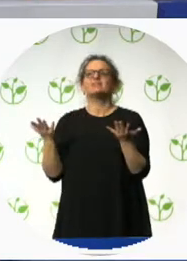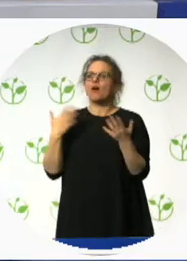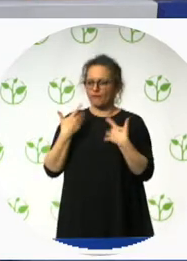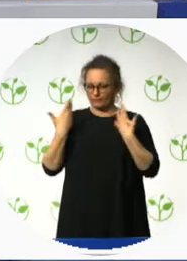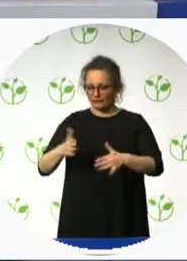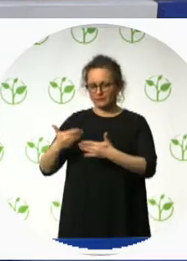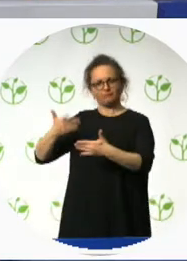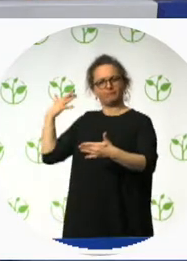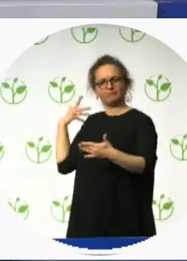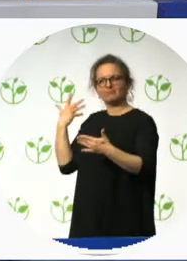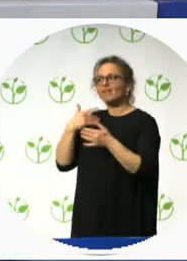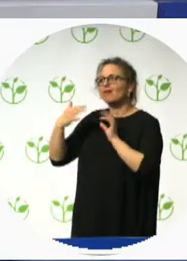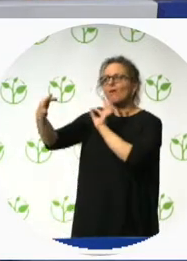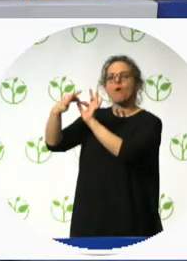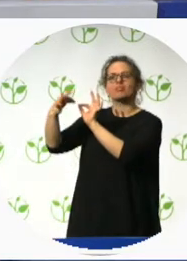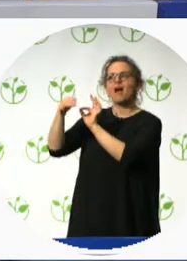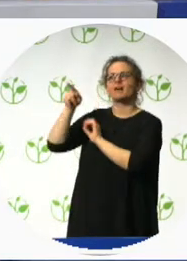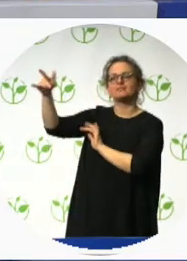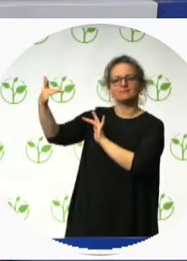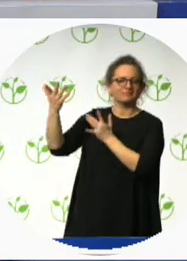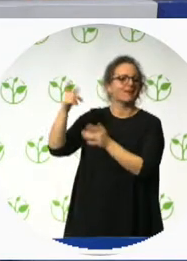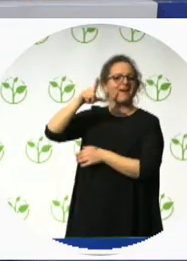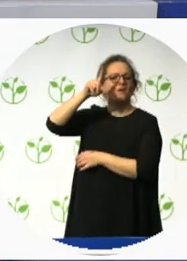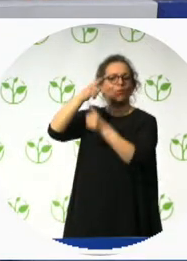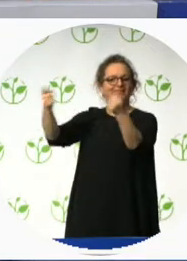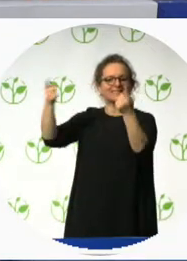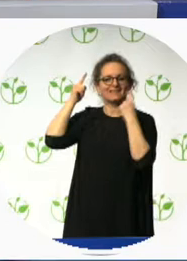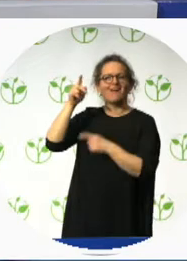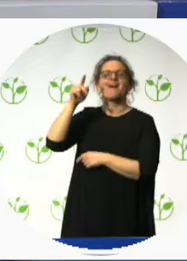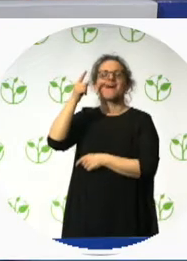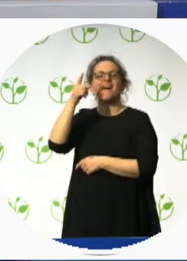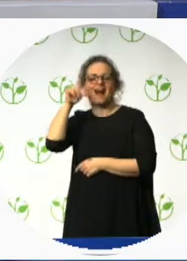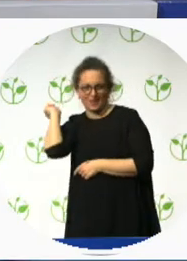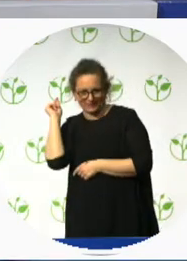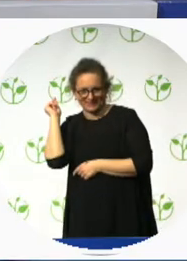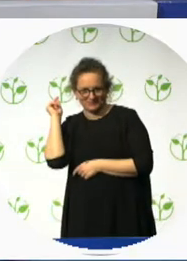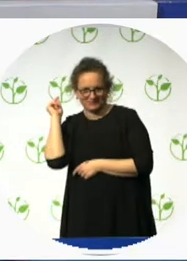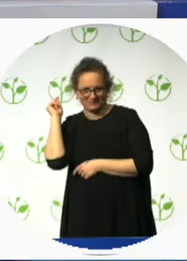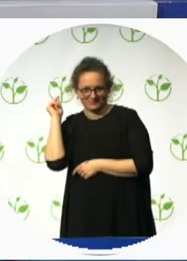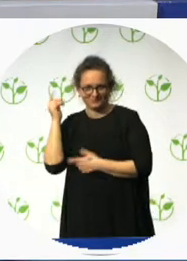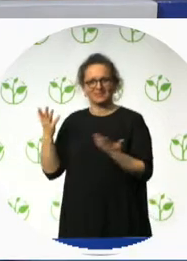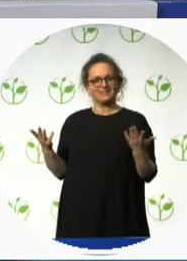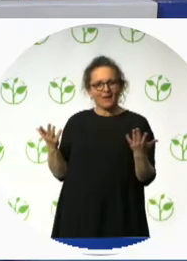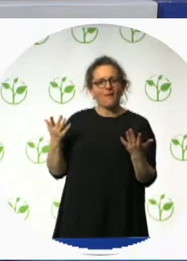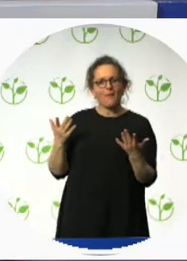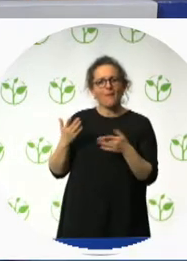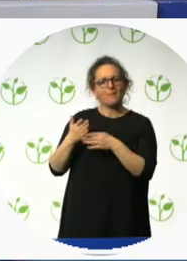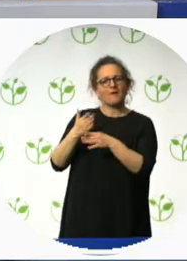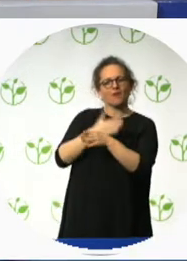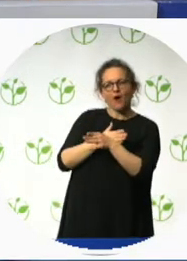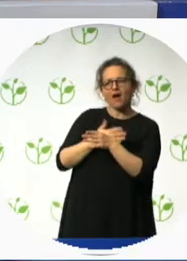together maybe. And now at the moment we are in a European project with Italy and